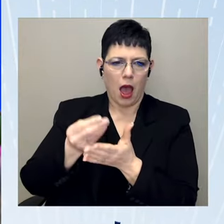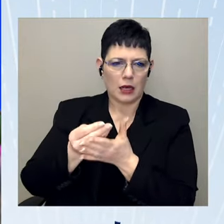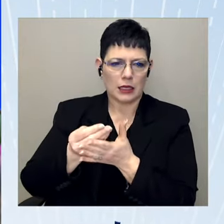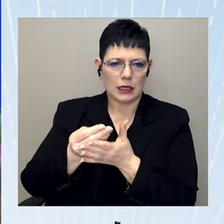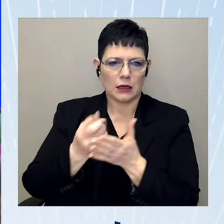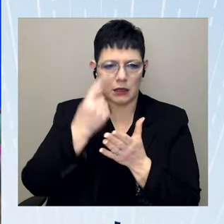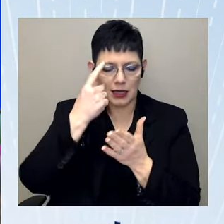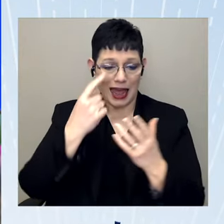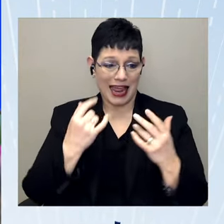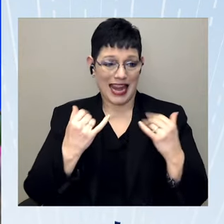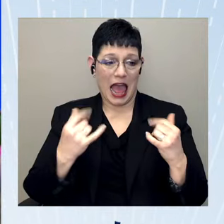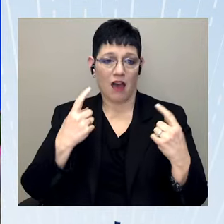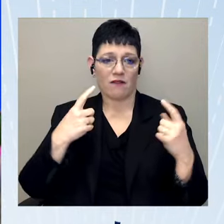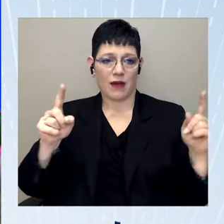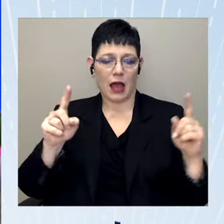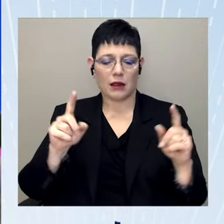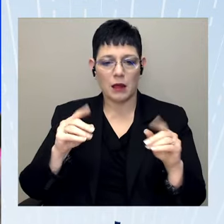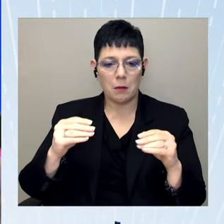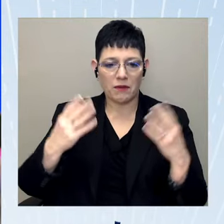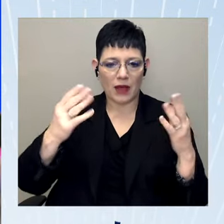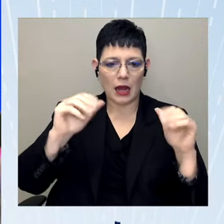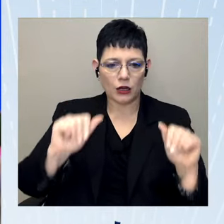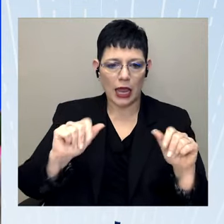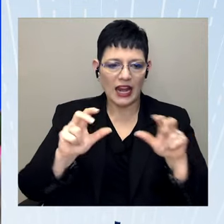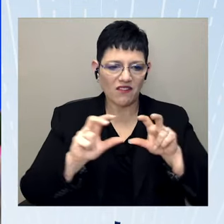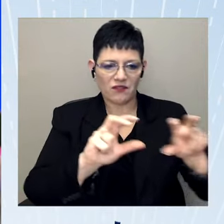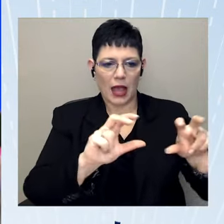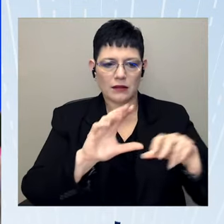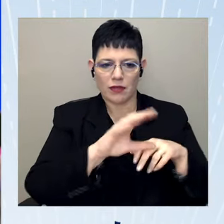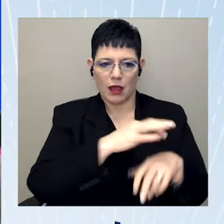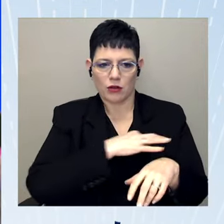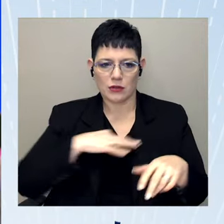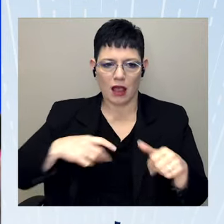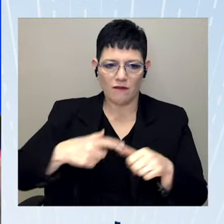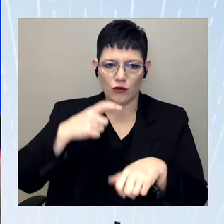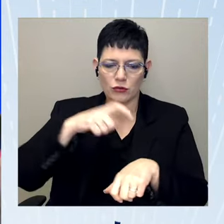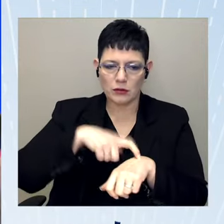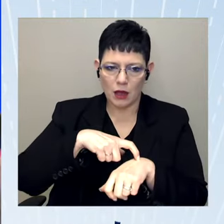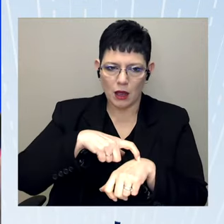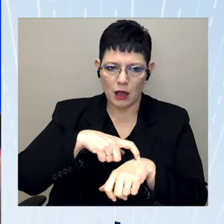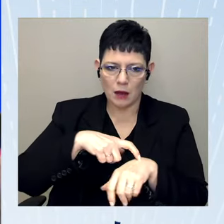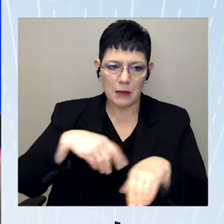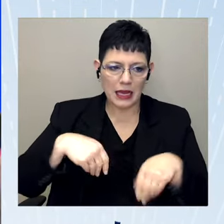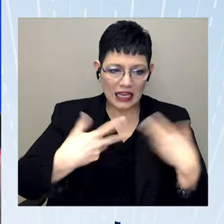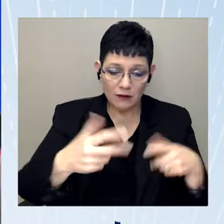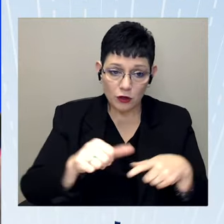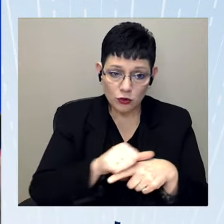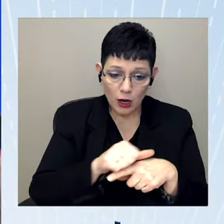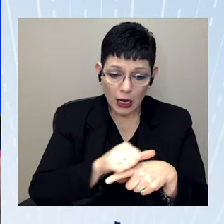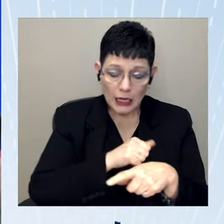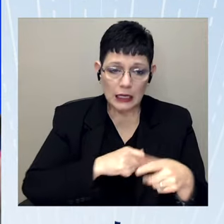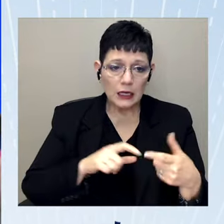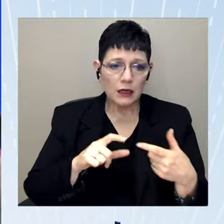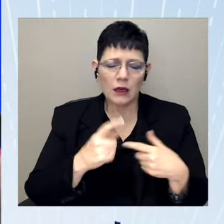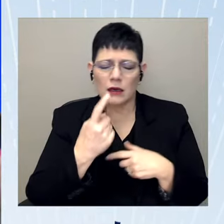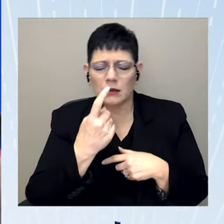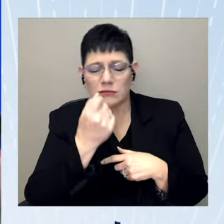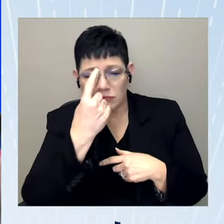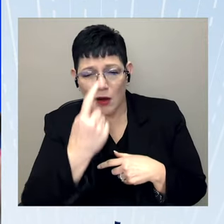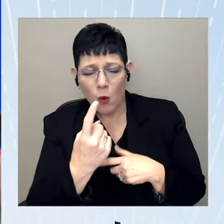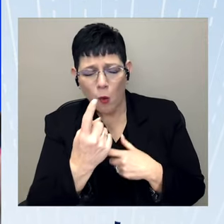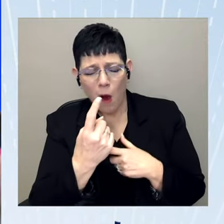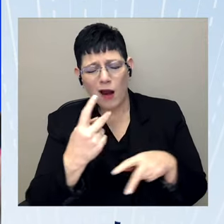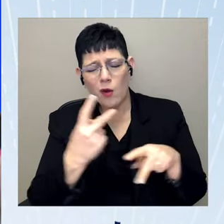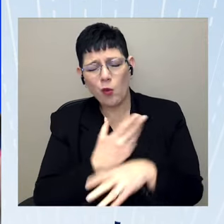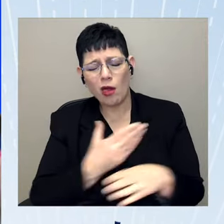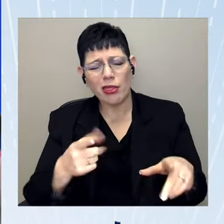able to invest in their staff for the very first time. They were able to give them training and education. One of the worst things you can do is put a direct